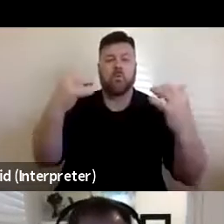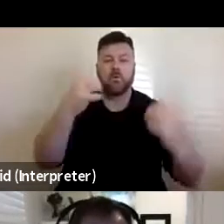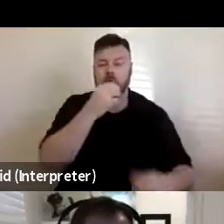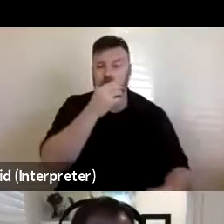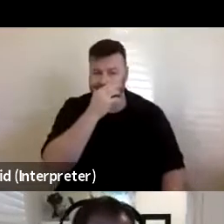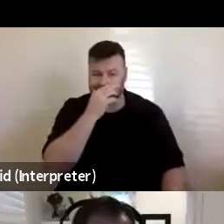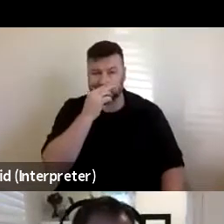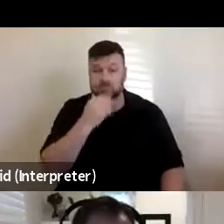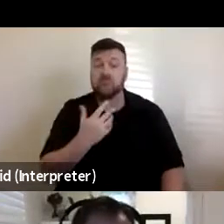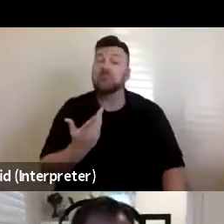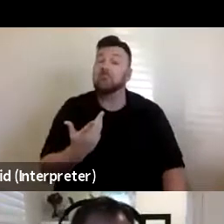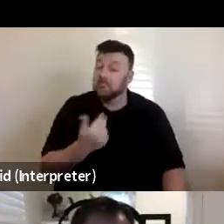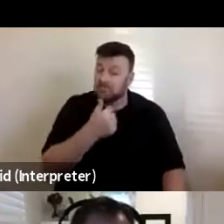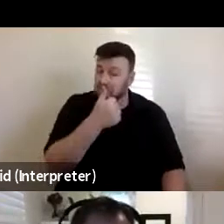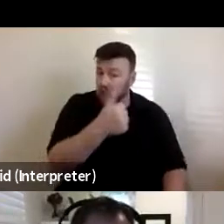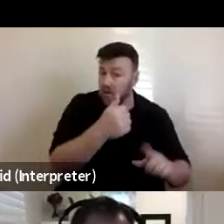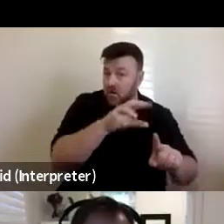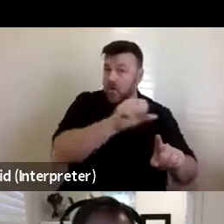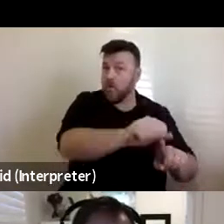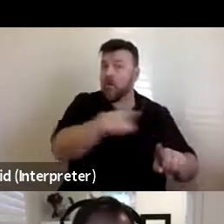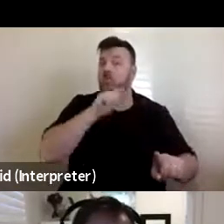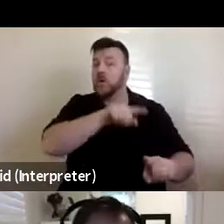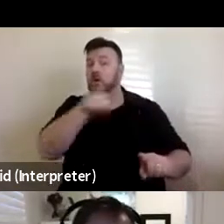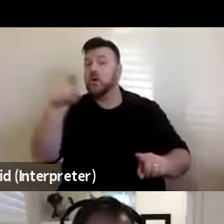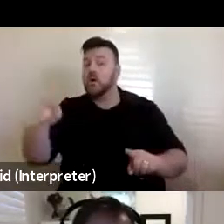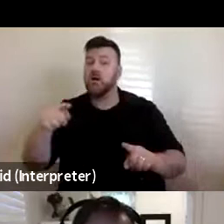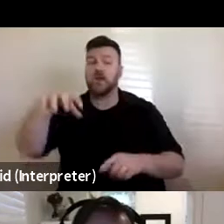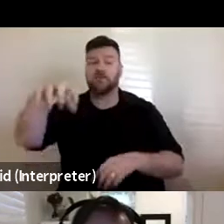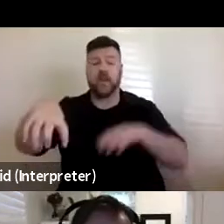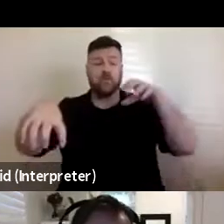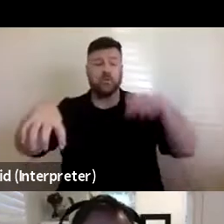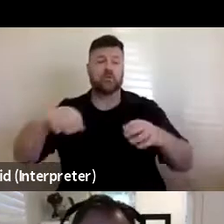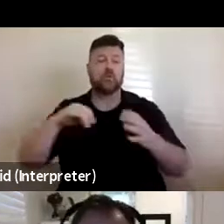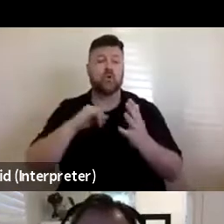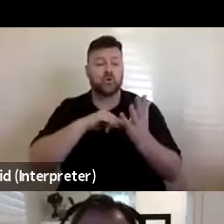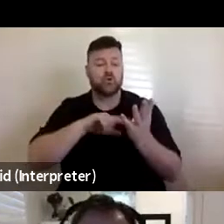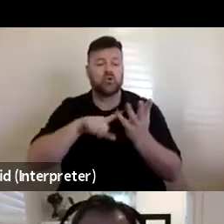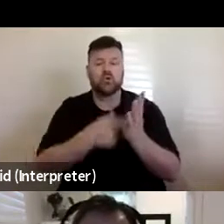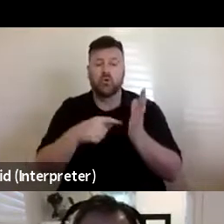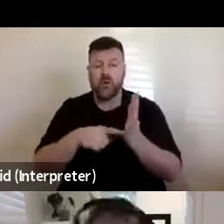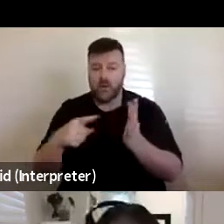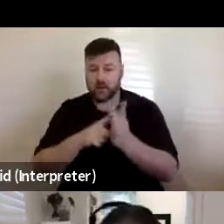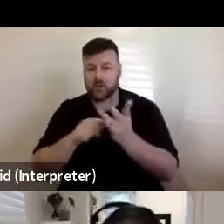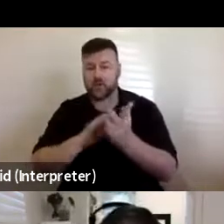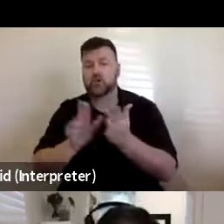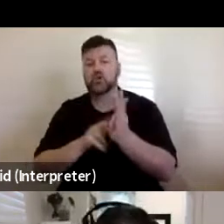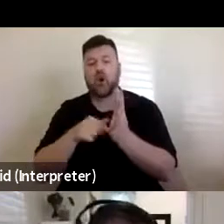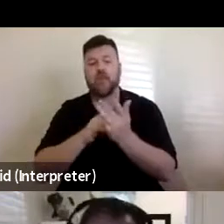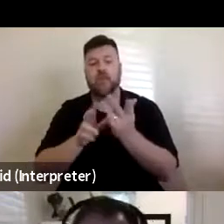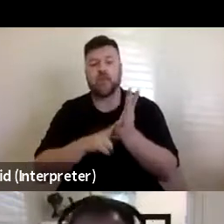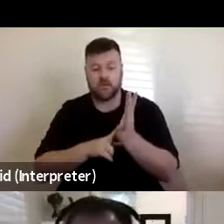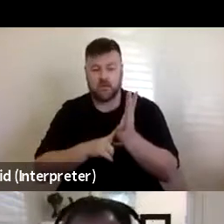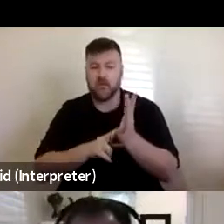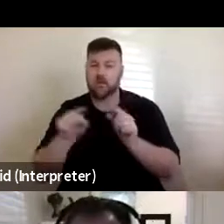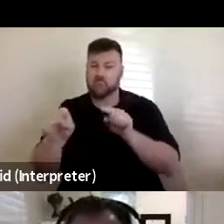venue folk here, Stuart and Jonathan, two different types of venues and two different stages of work with